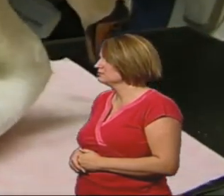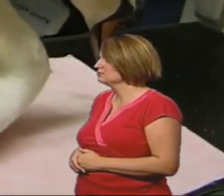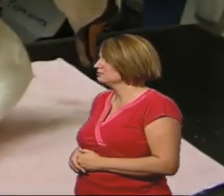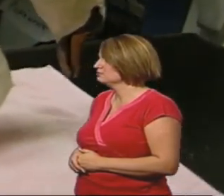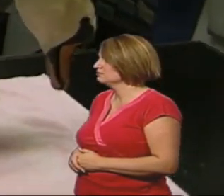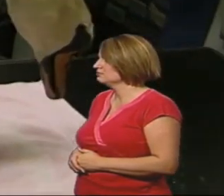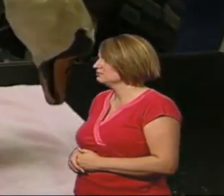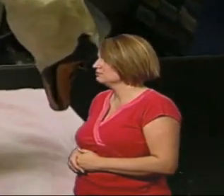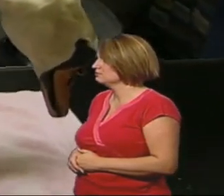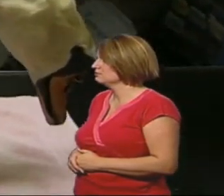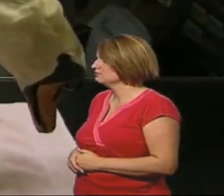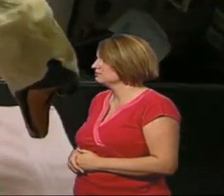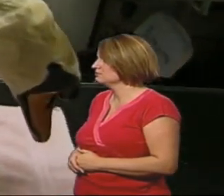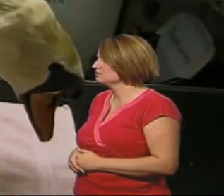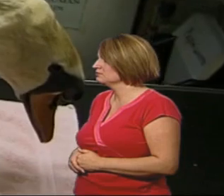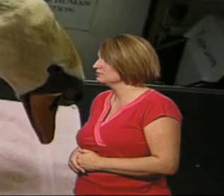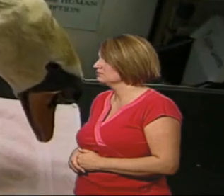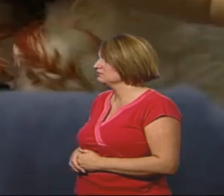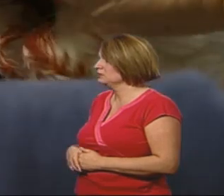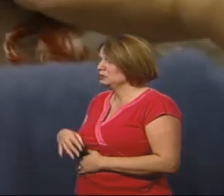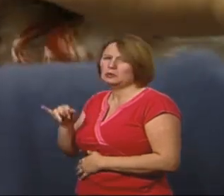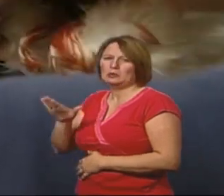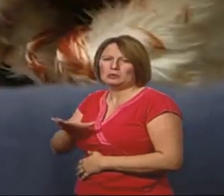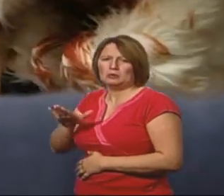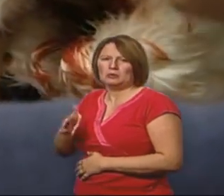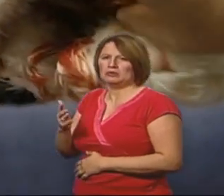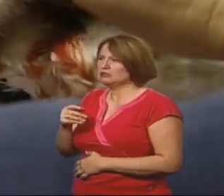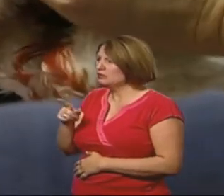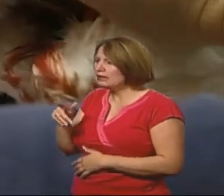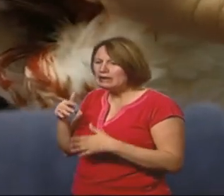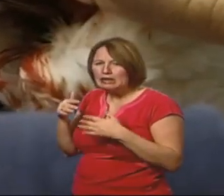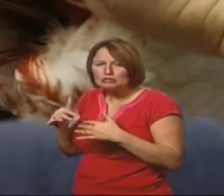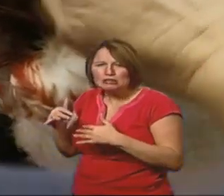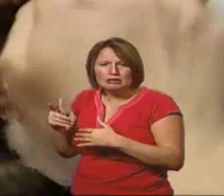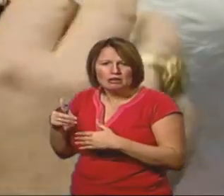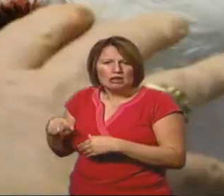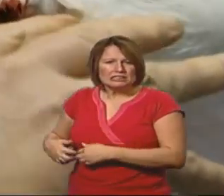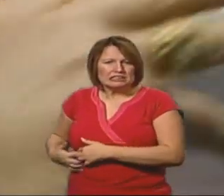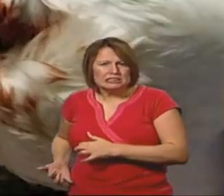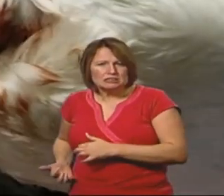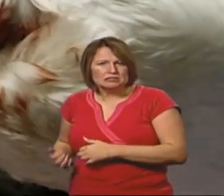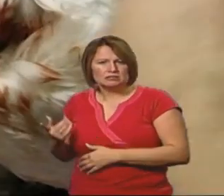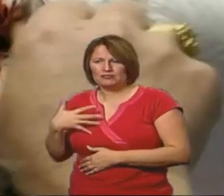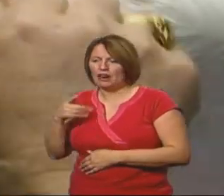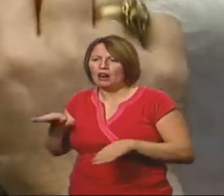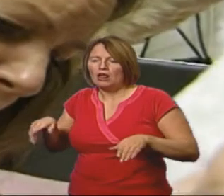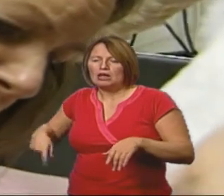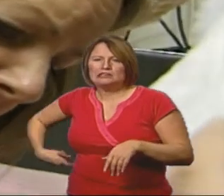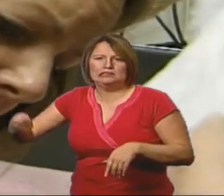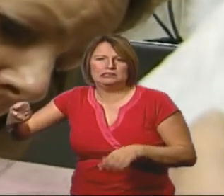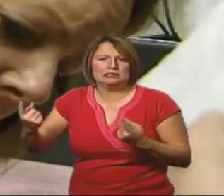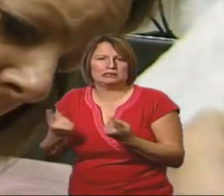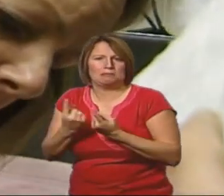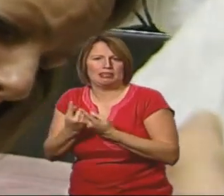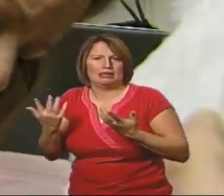Oh dear. I don't know if it's actually an injury or just a tear. He's flown straight into something. Something's gone in because it's all pushed